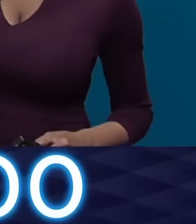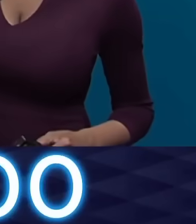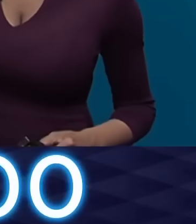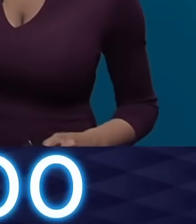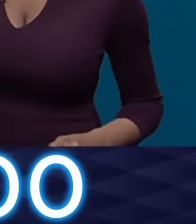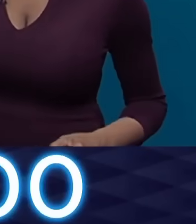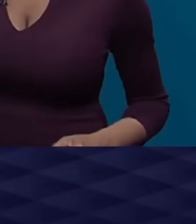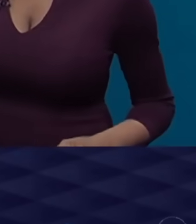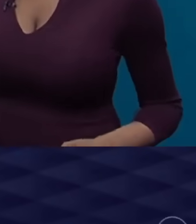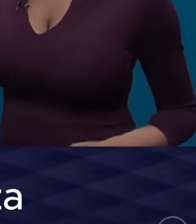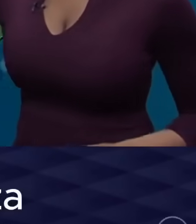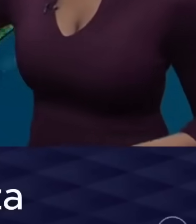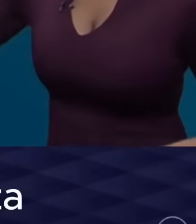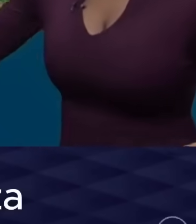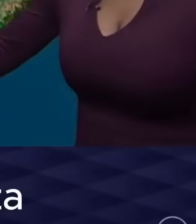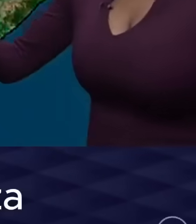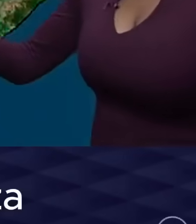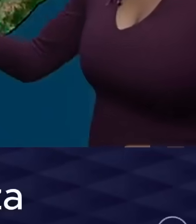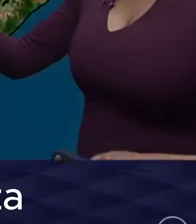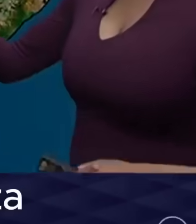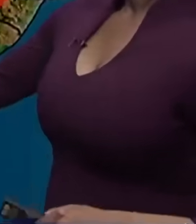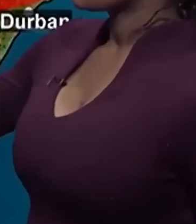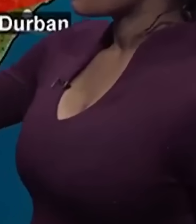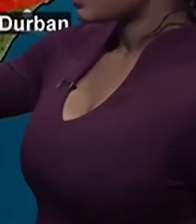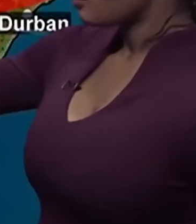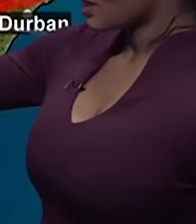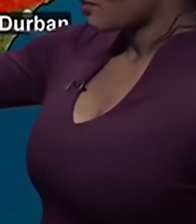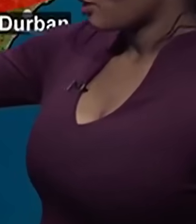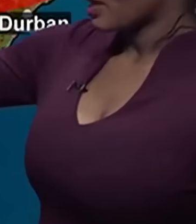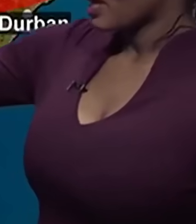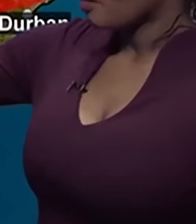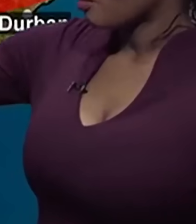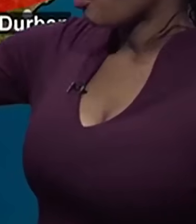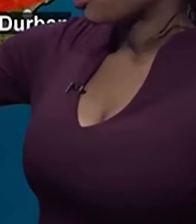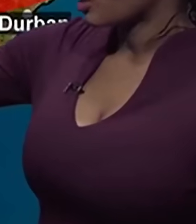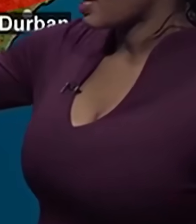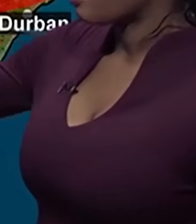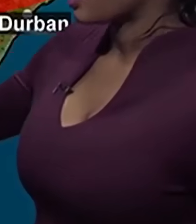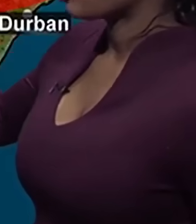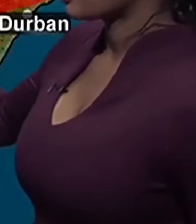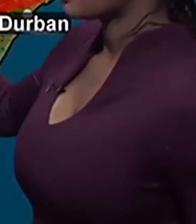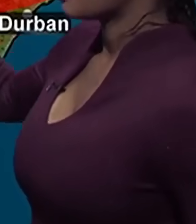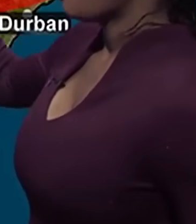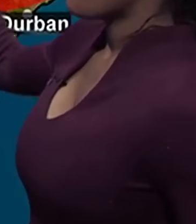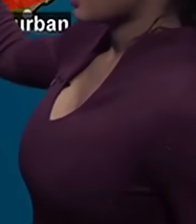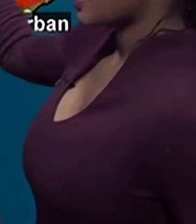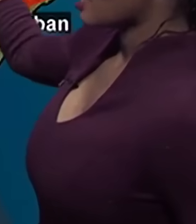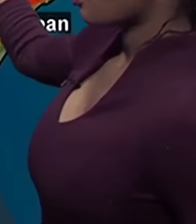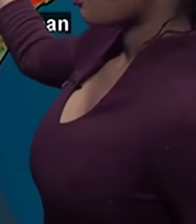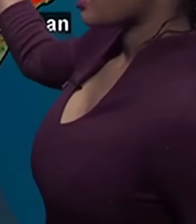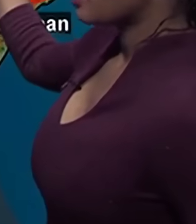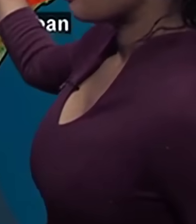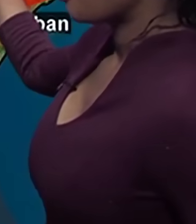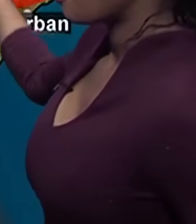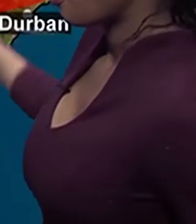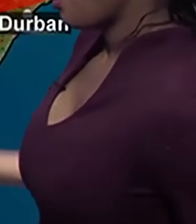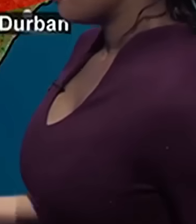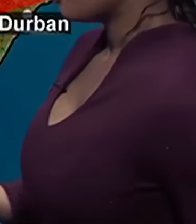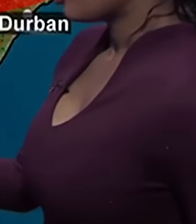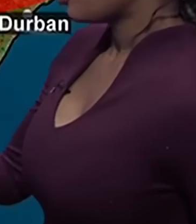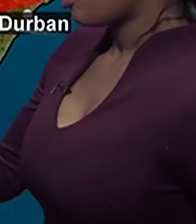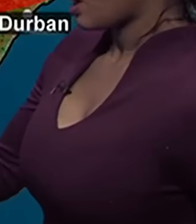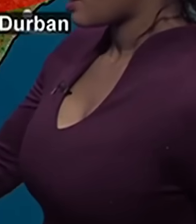tswelela ko bophirima jwa naga mme ba maemo a bosa ba na le gone gore tsebisa ka melelo ya naga mo bokone jwa naga bogare jwa naga go rala karolo ya Limpopo